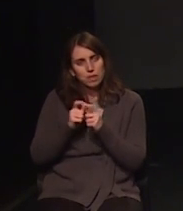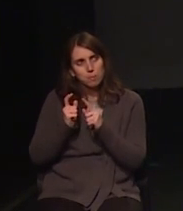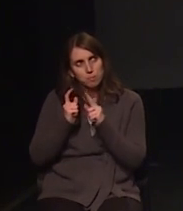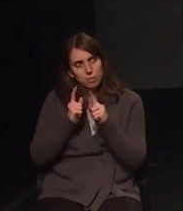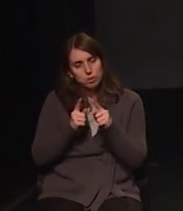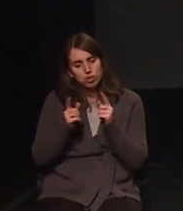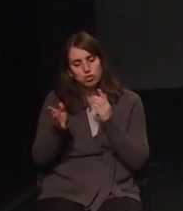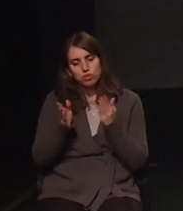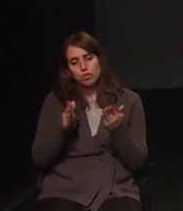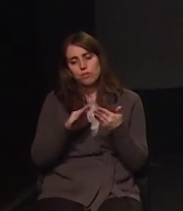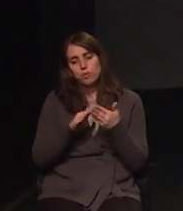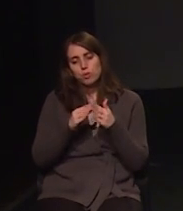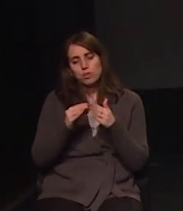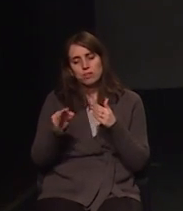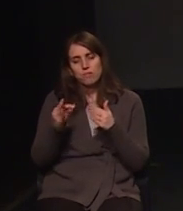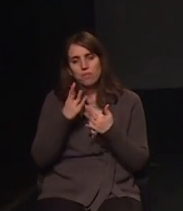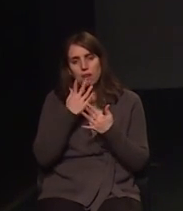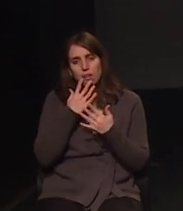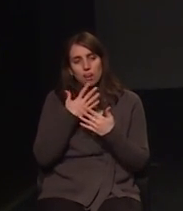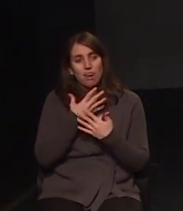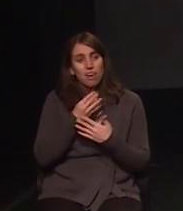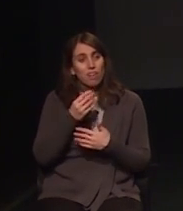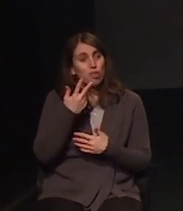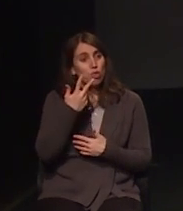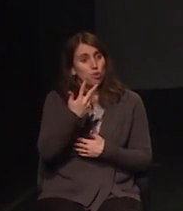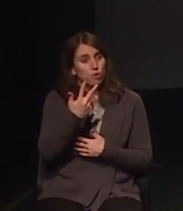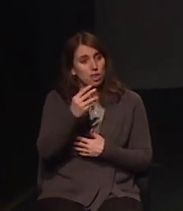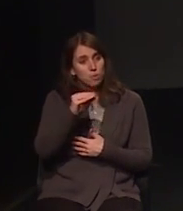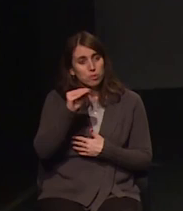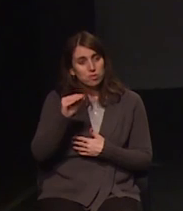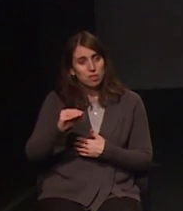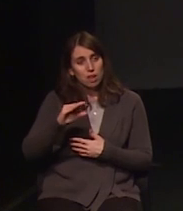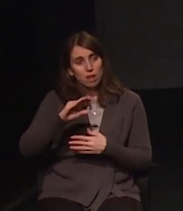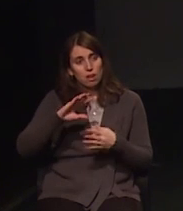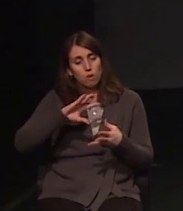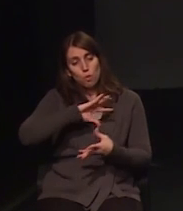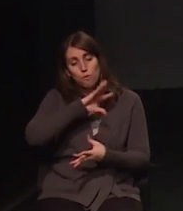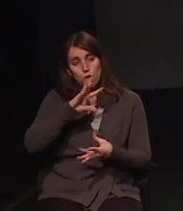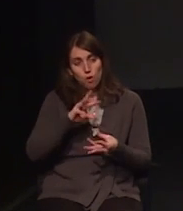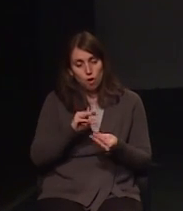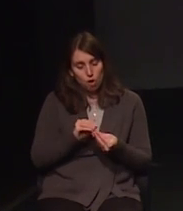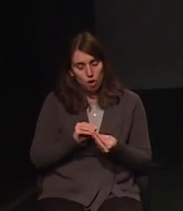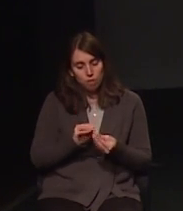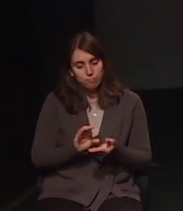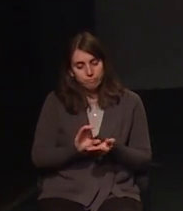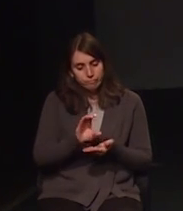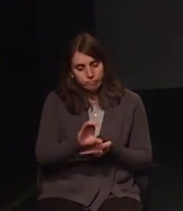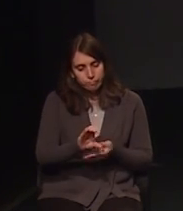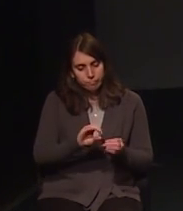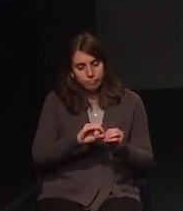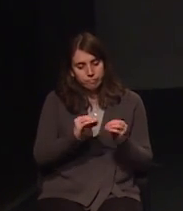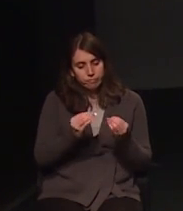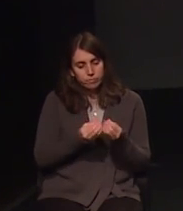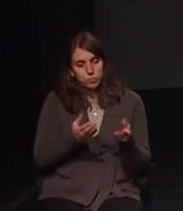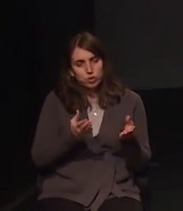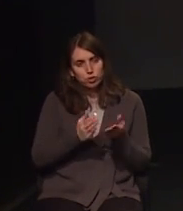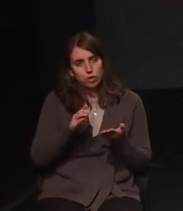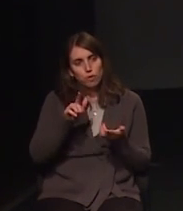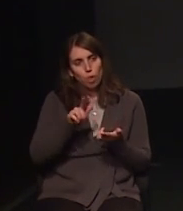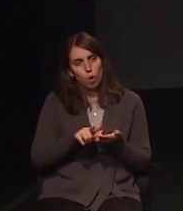and just 3% overall goes to organizations with missions to serve lower income